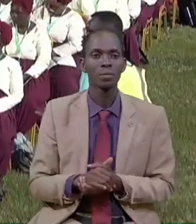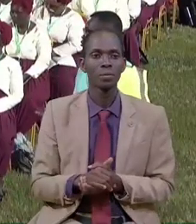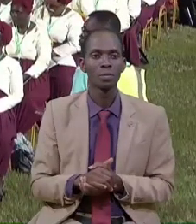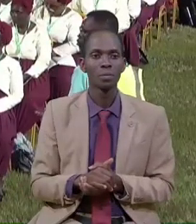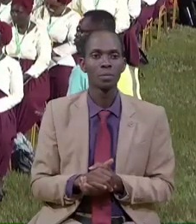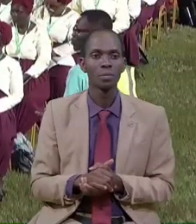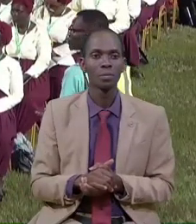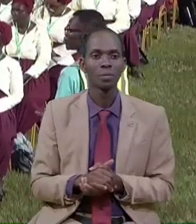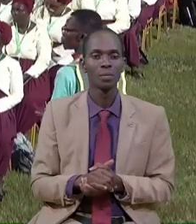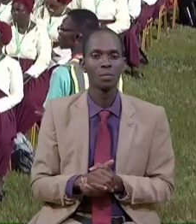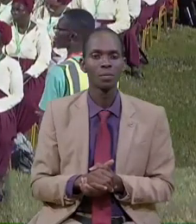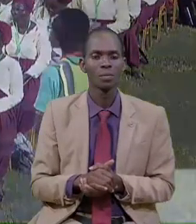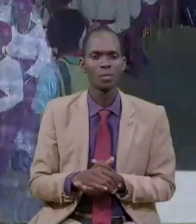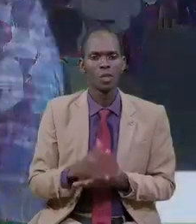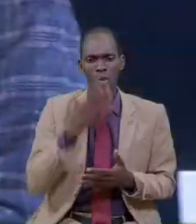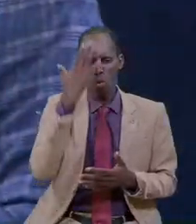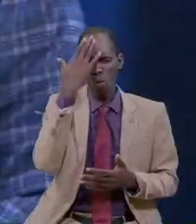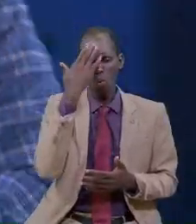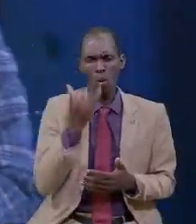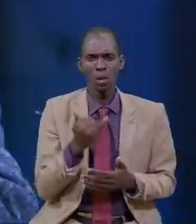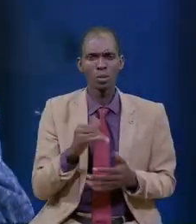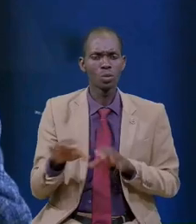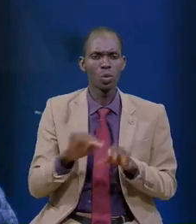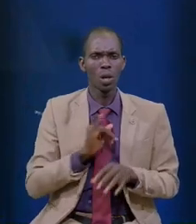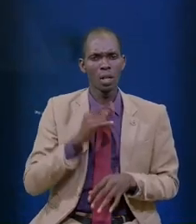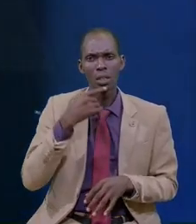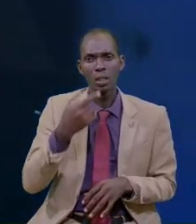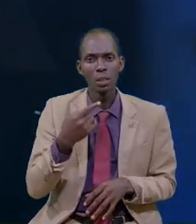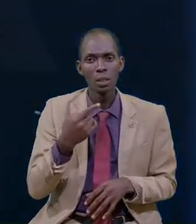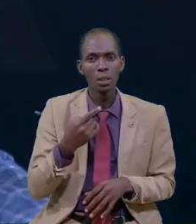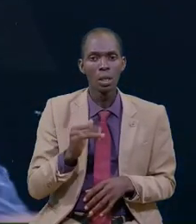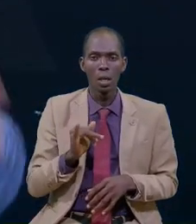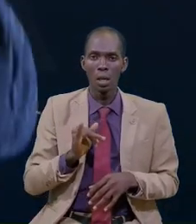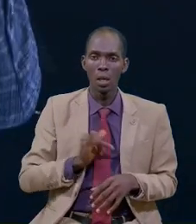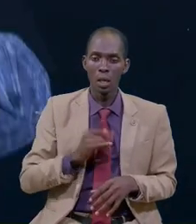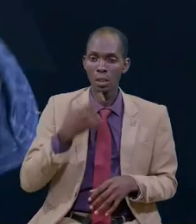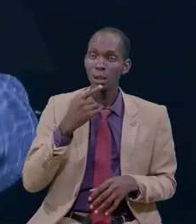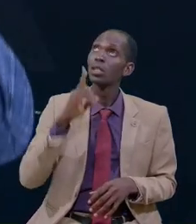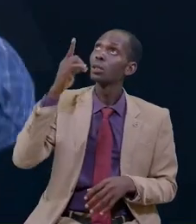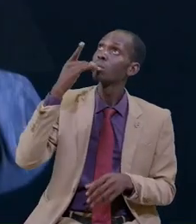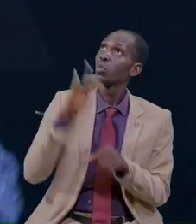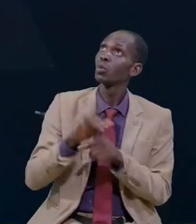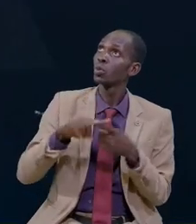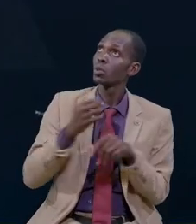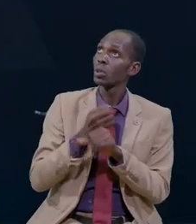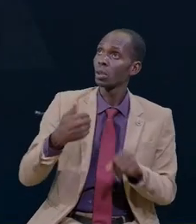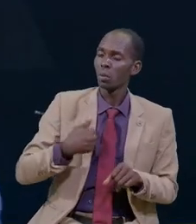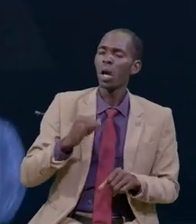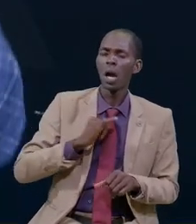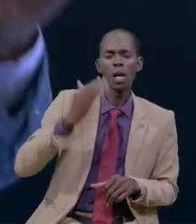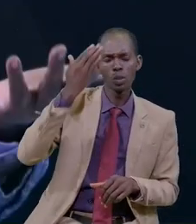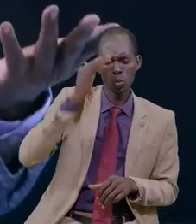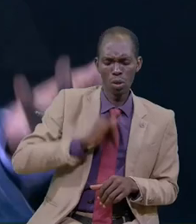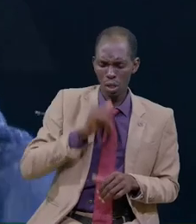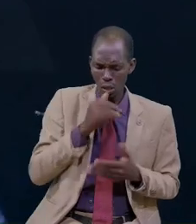que nous parlons. What do I speak? Comment parlons-nous? I say, God said he will save me, I'm here, I know. He'll save me now, I